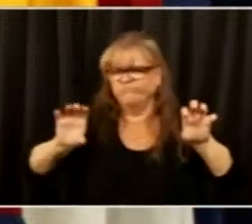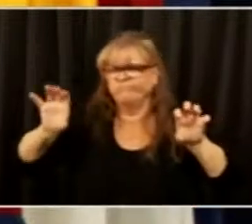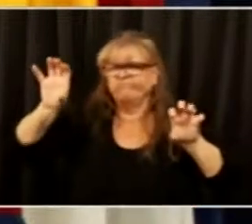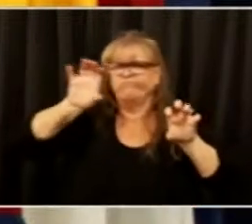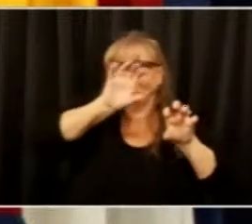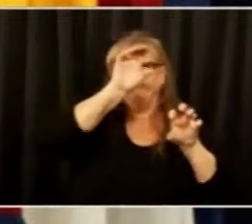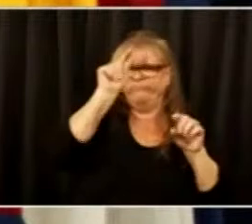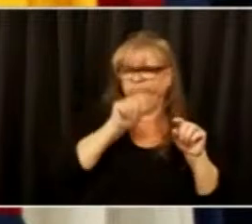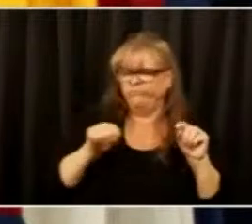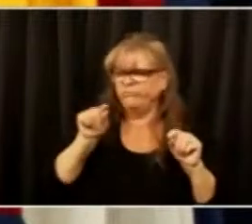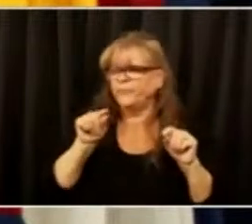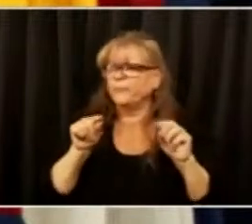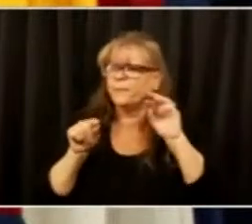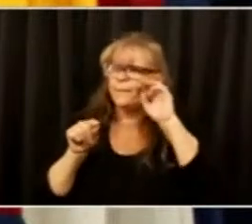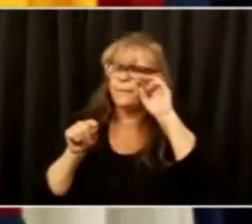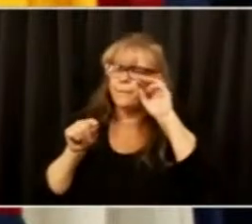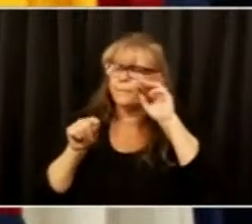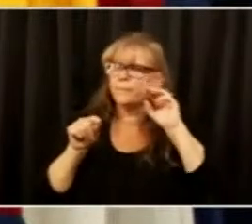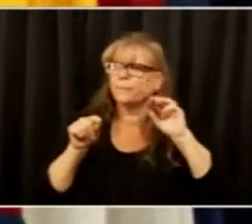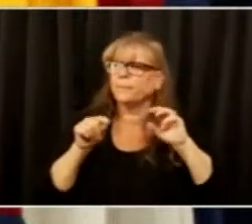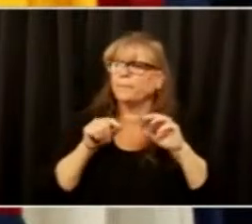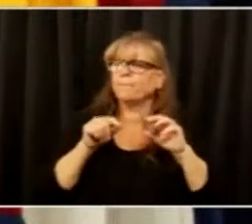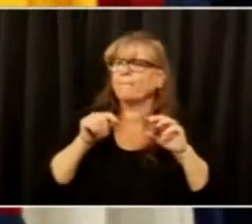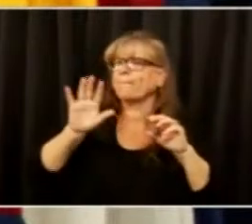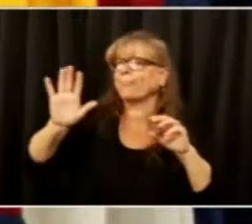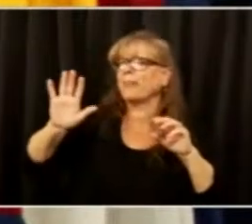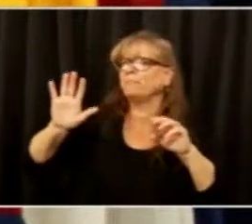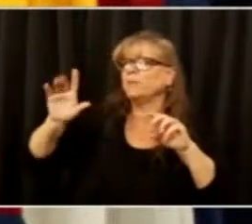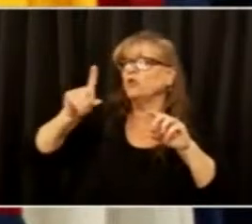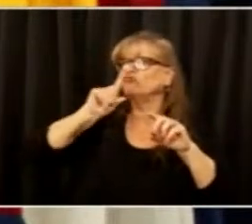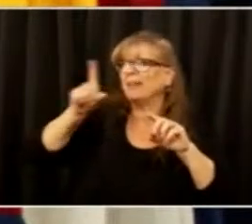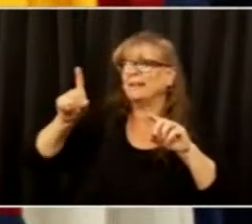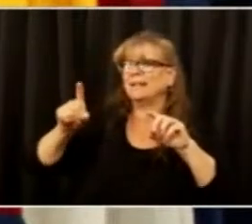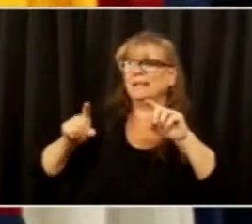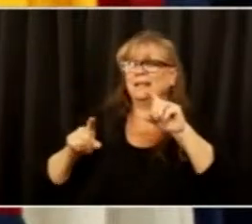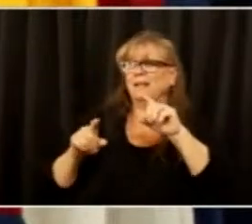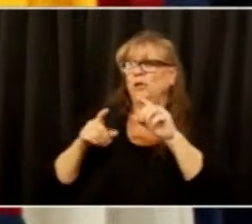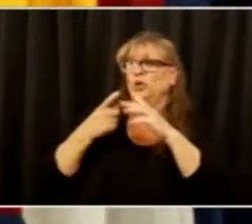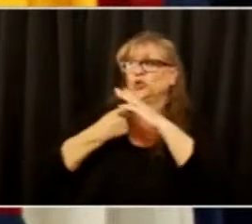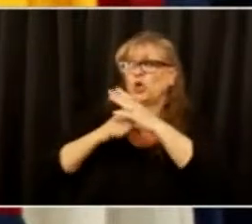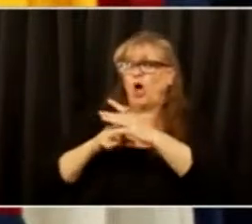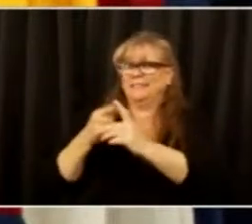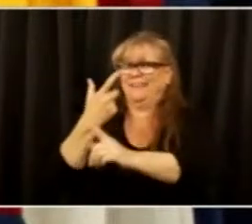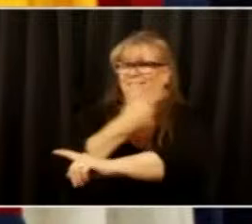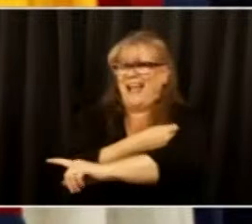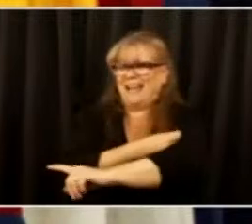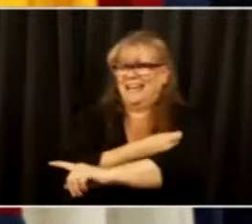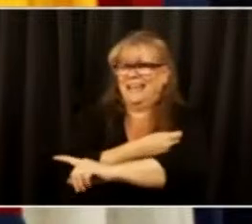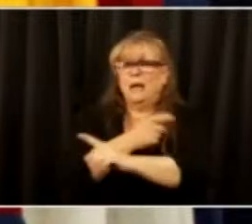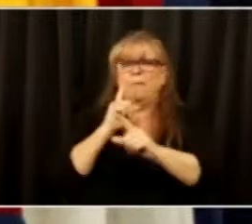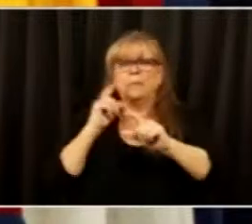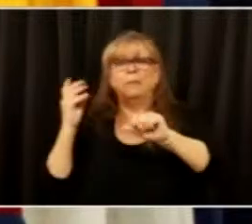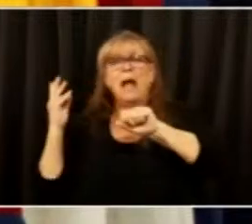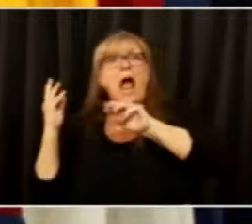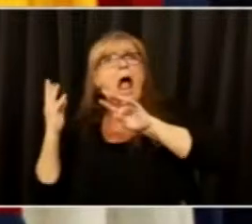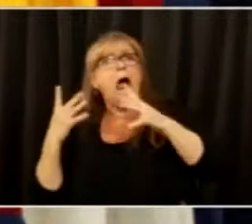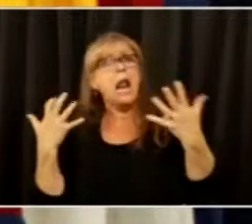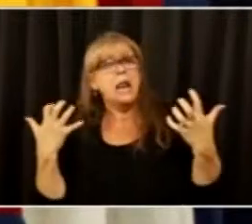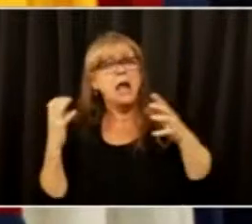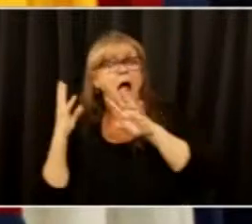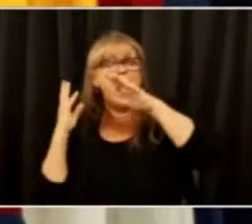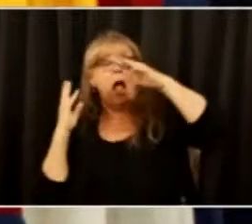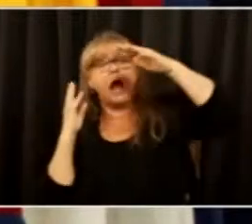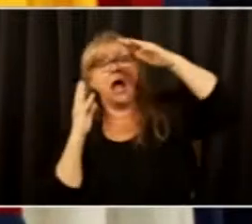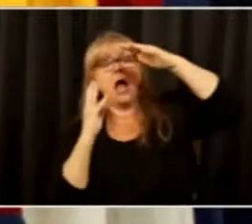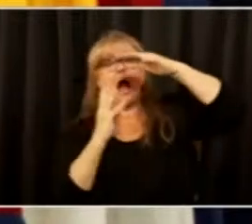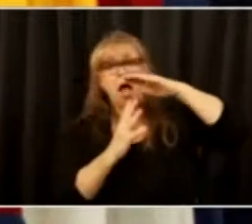early days, we had much more demand for the vaccine than we had supply. So we made sure that every